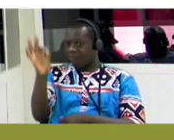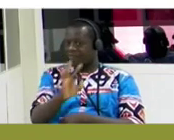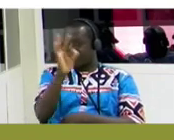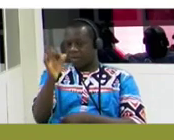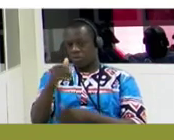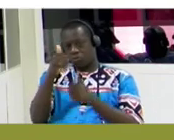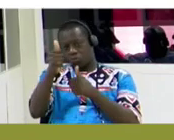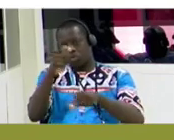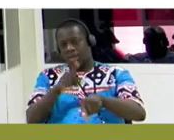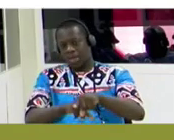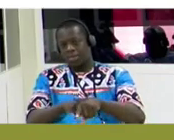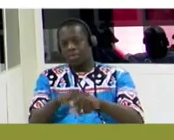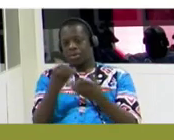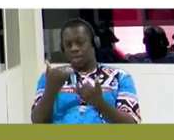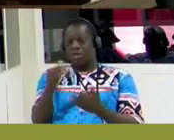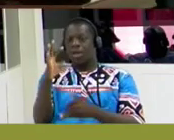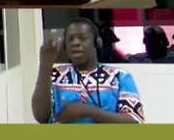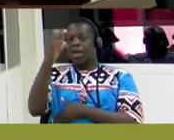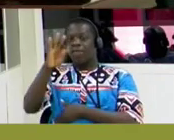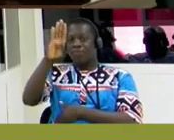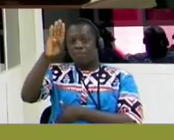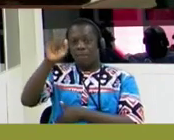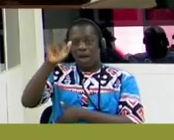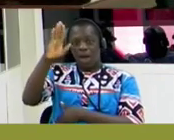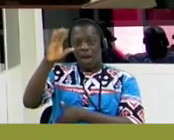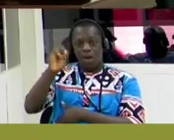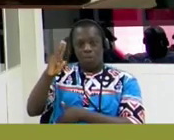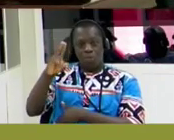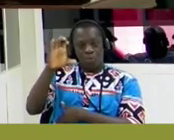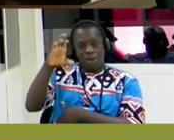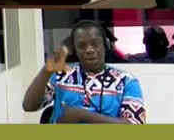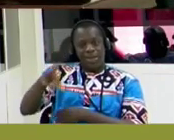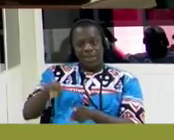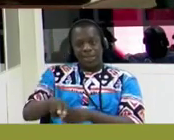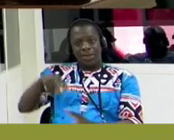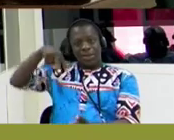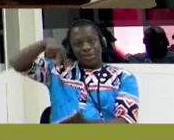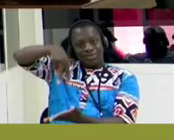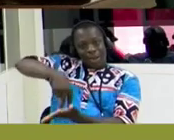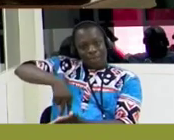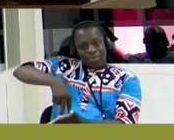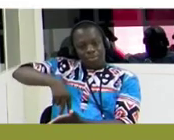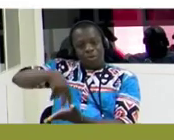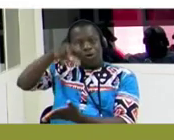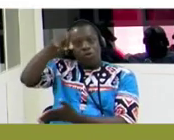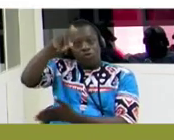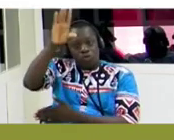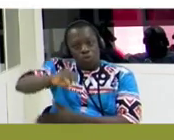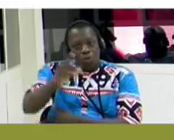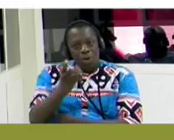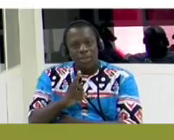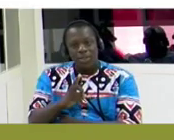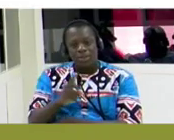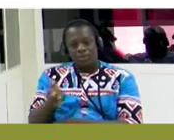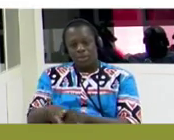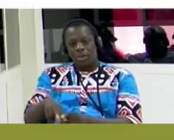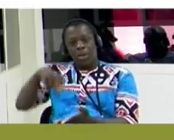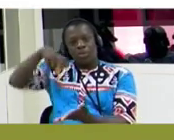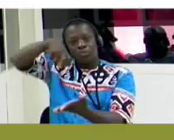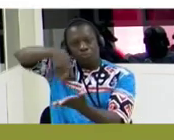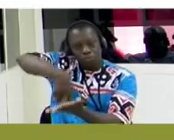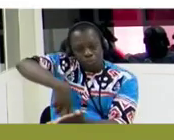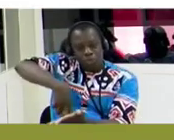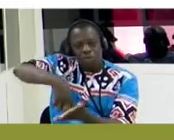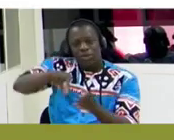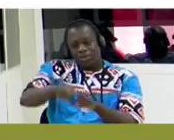If Babukar were standing here, what would you say to him? Yeah, I have to kneel before him and apologize. Because a human being, I have